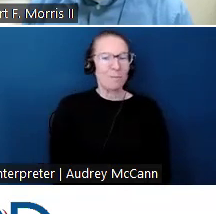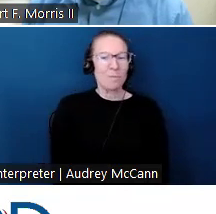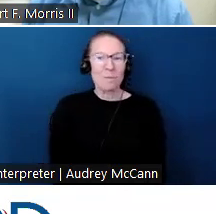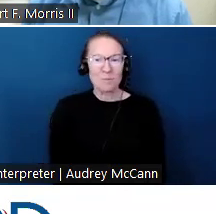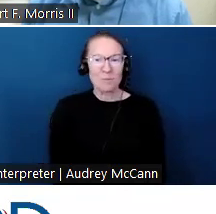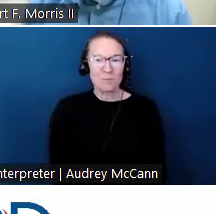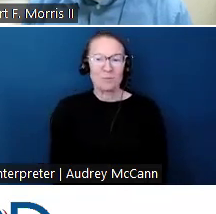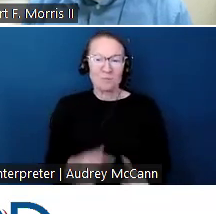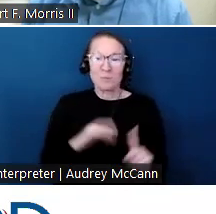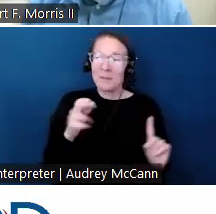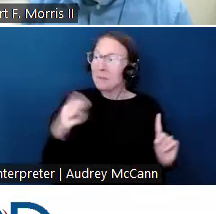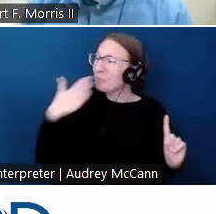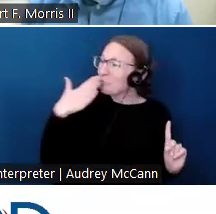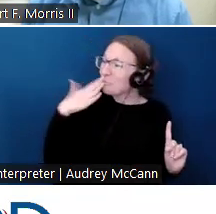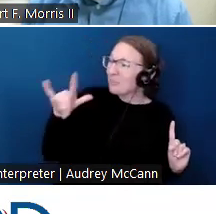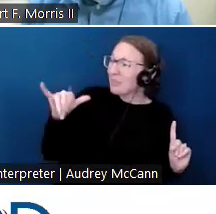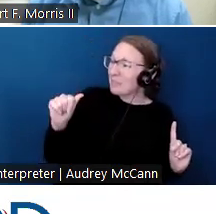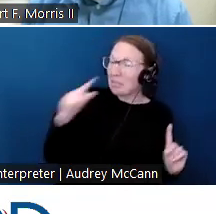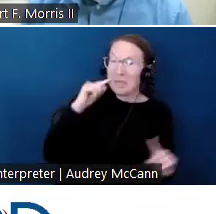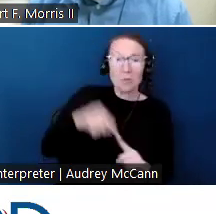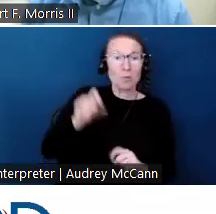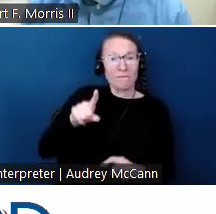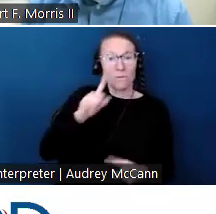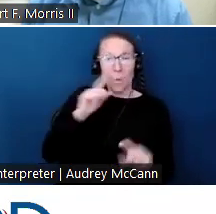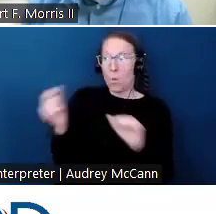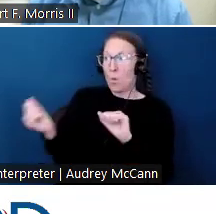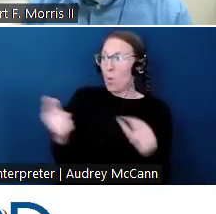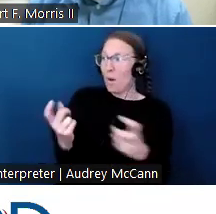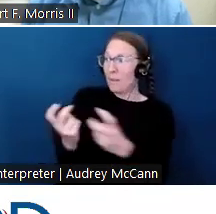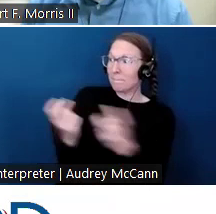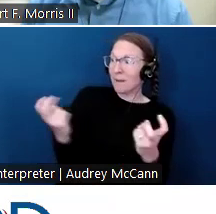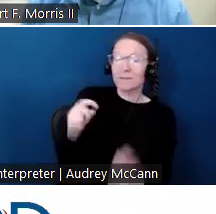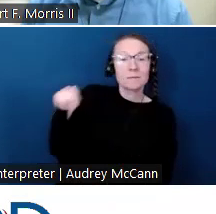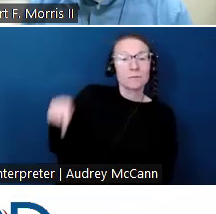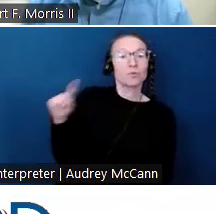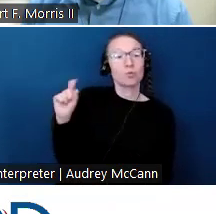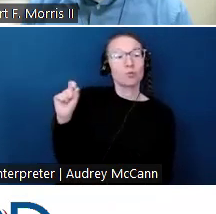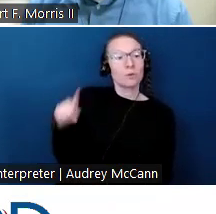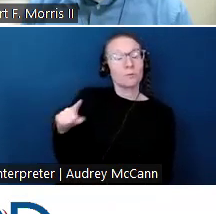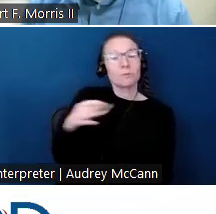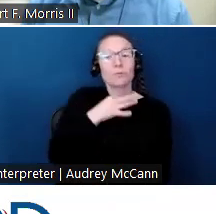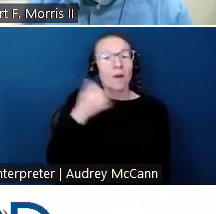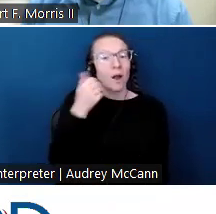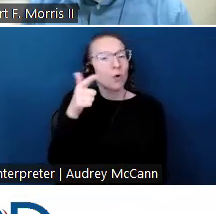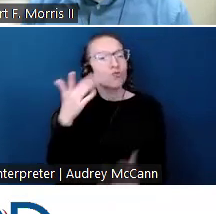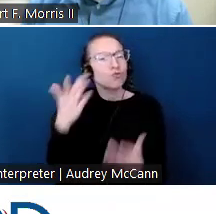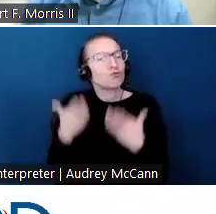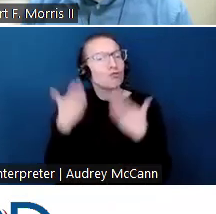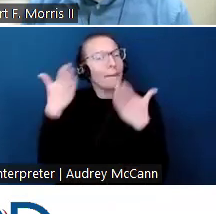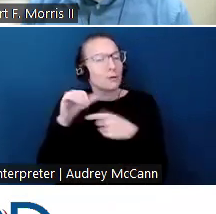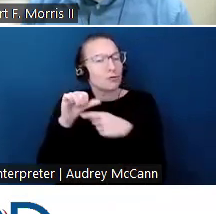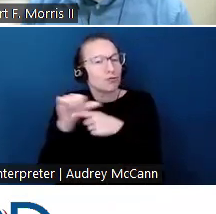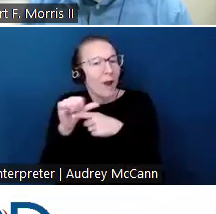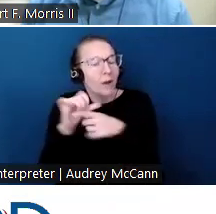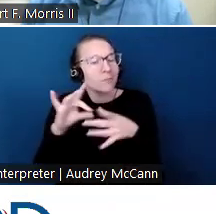Thanks, Leah. And this, I guess, is a question for all of our panelists. So we got a question on if there's any recommended trainings out there on